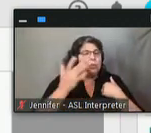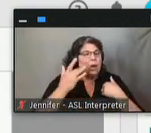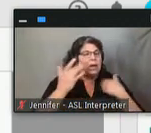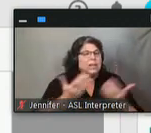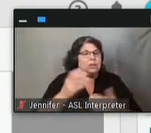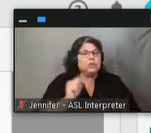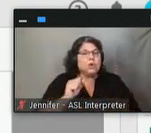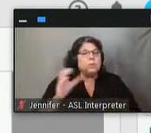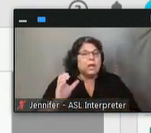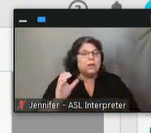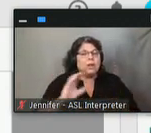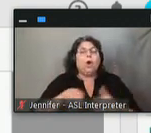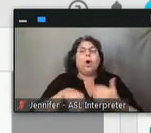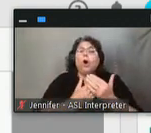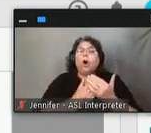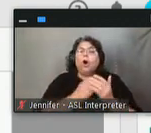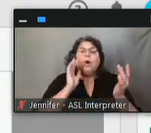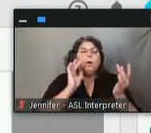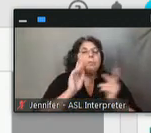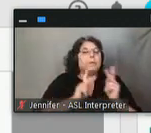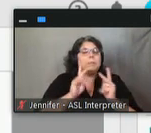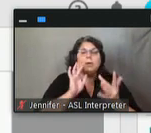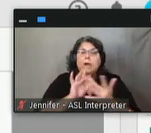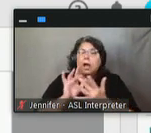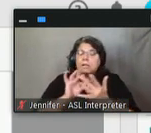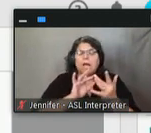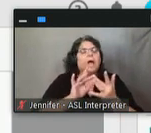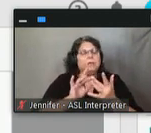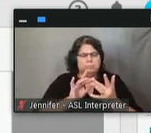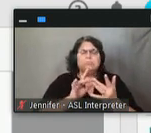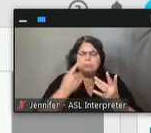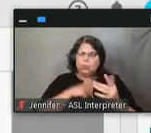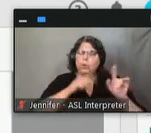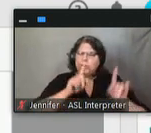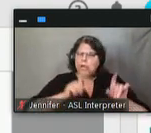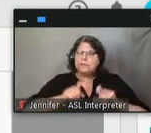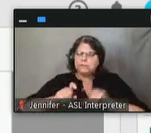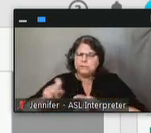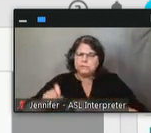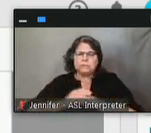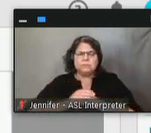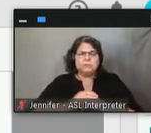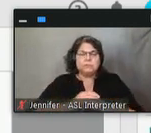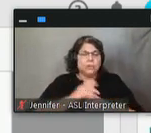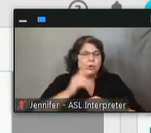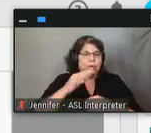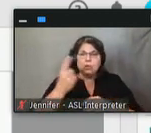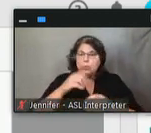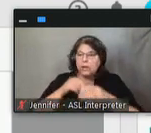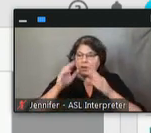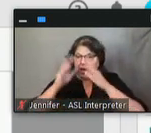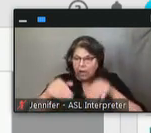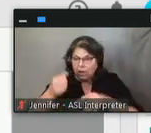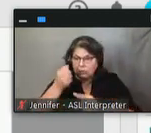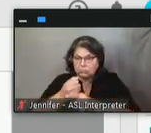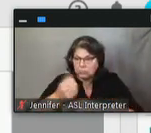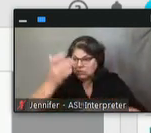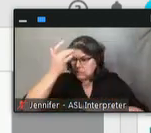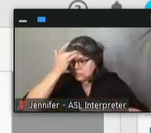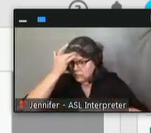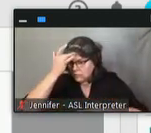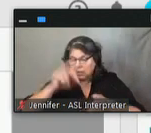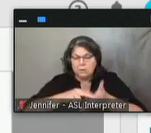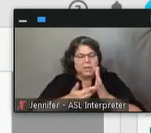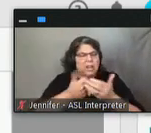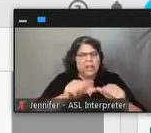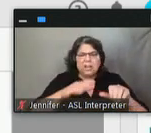testing all contacts to cases. And so we test all kids in households, whether they have symptoms or not.